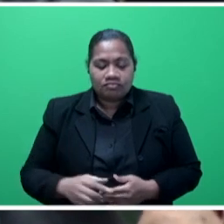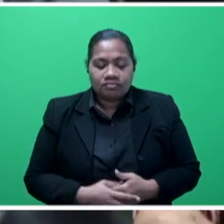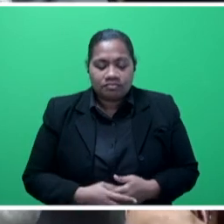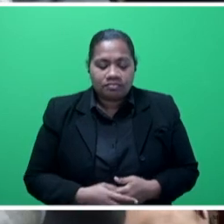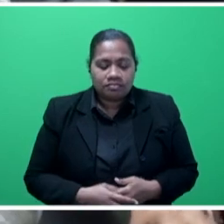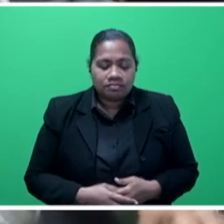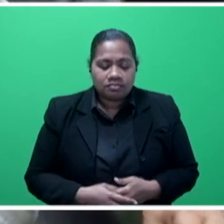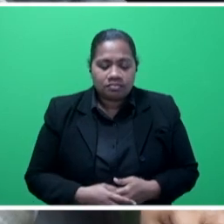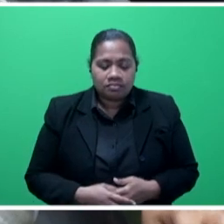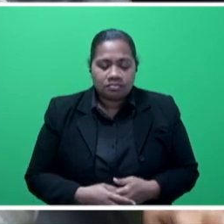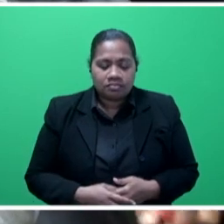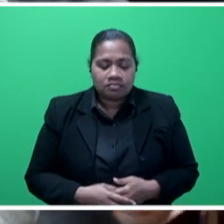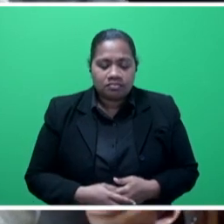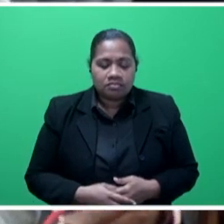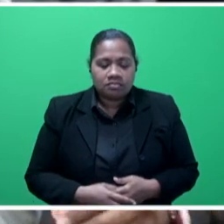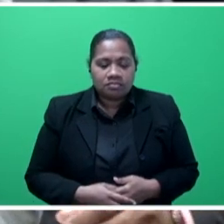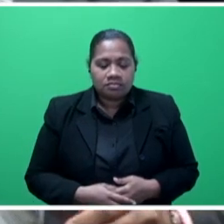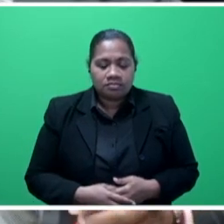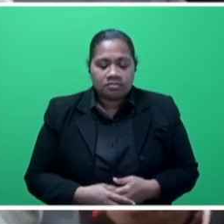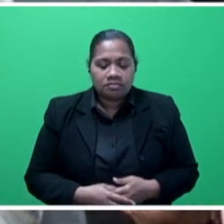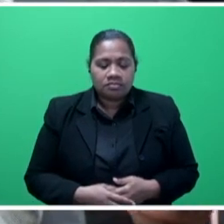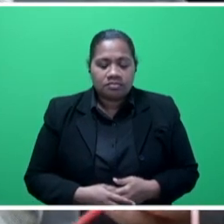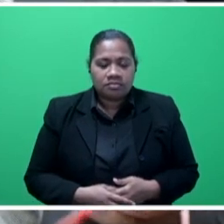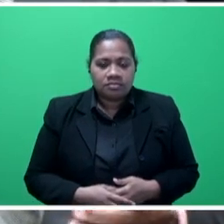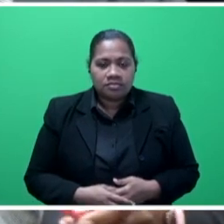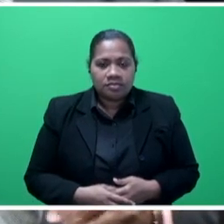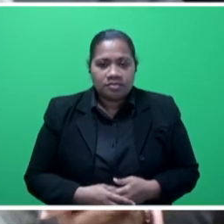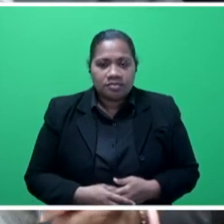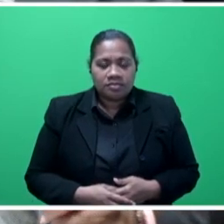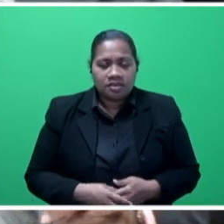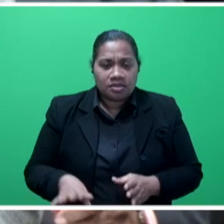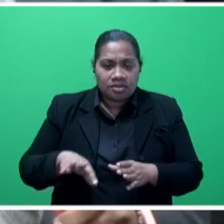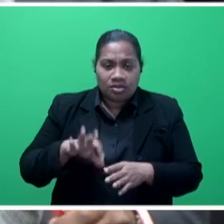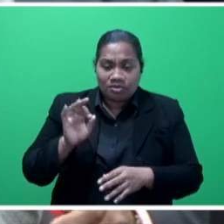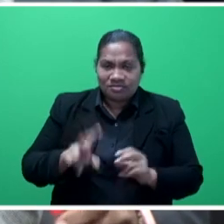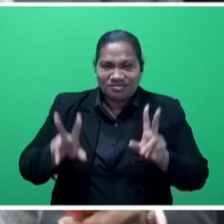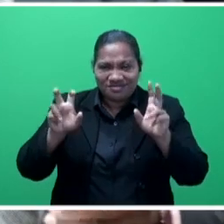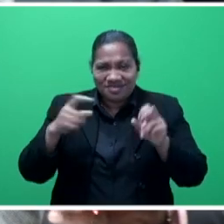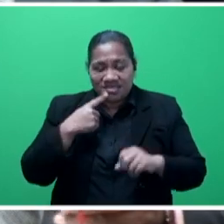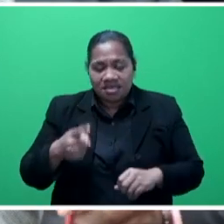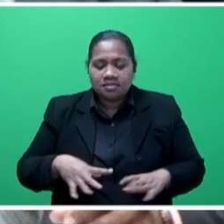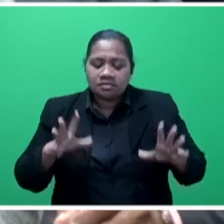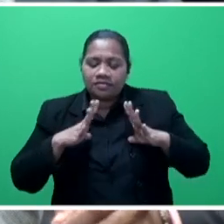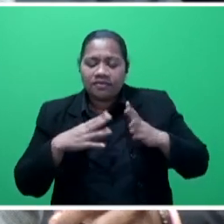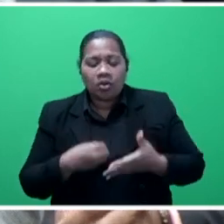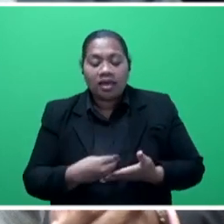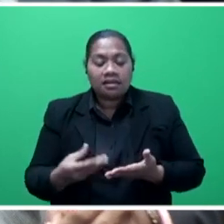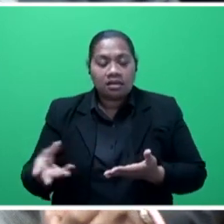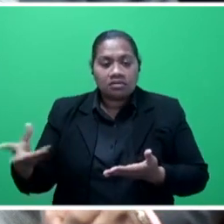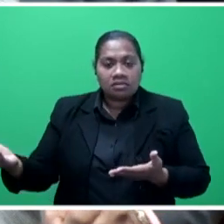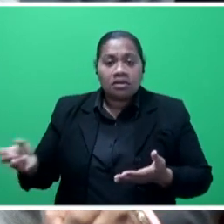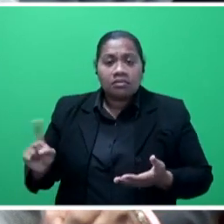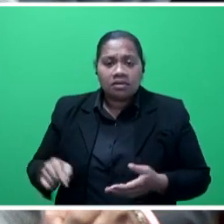Relief measures, which the opposition term as freebies or handouts, is insulting Fijians who are